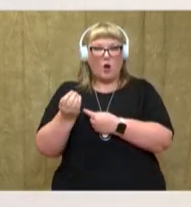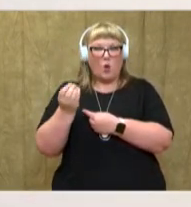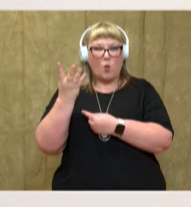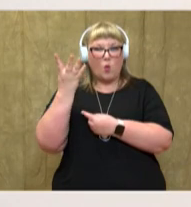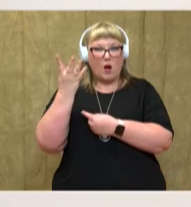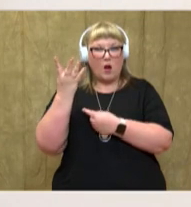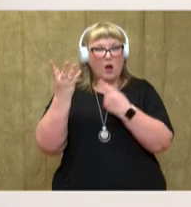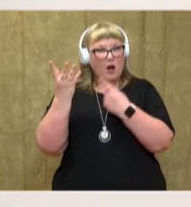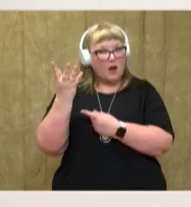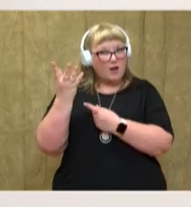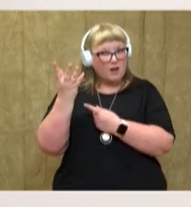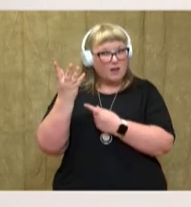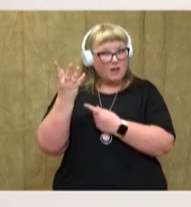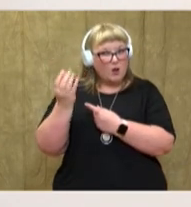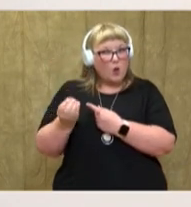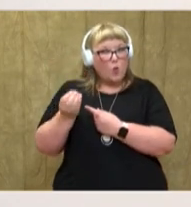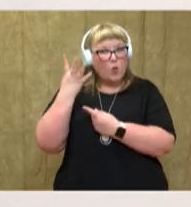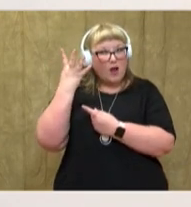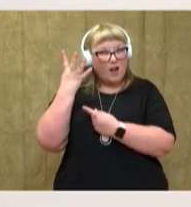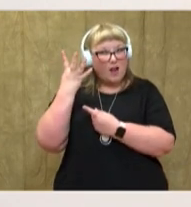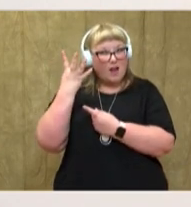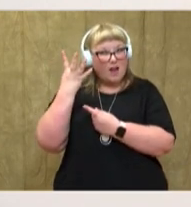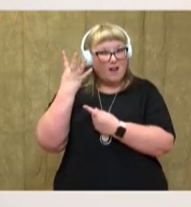whiff. The first sound I hear,